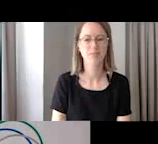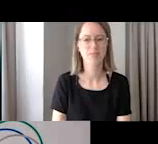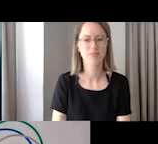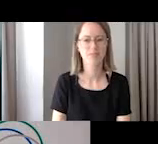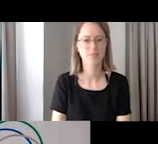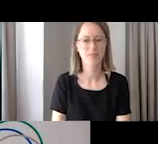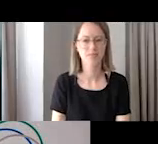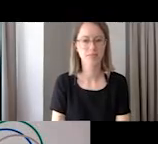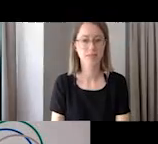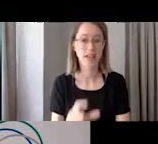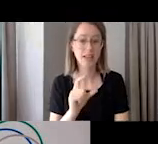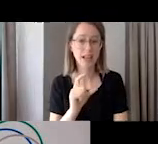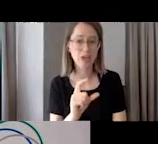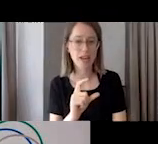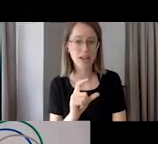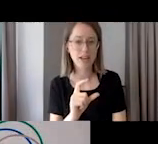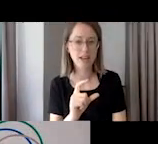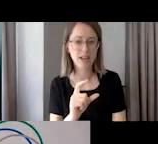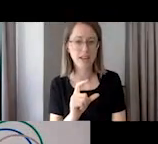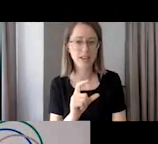Catherine, now?